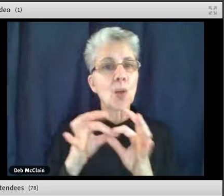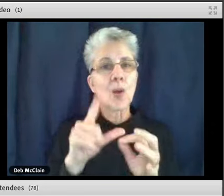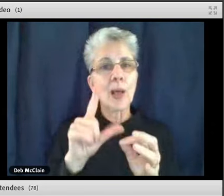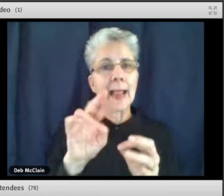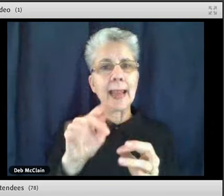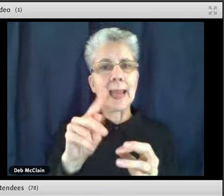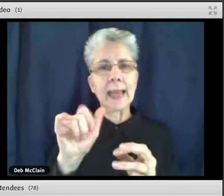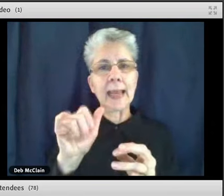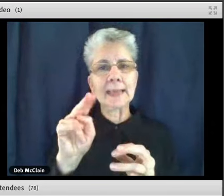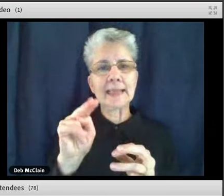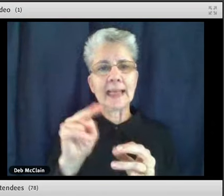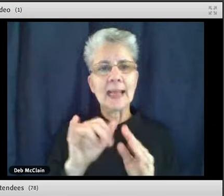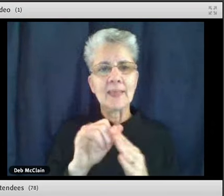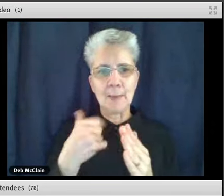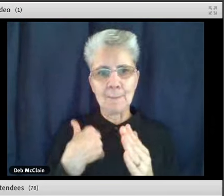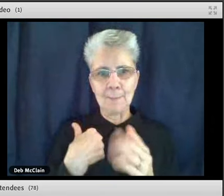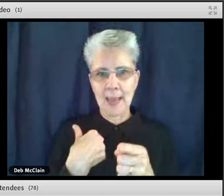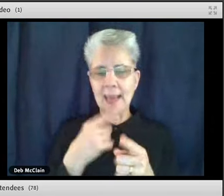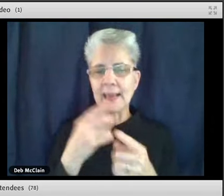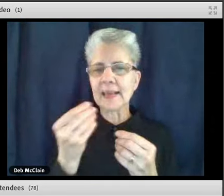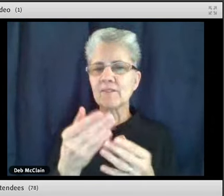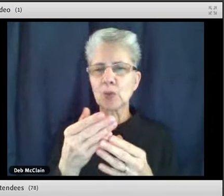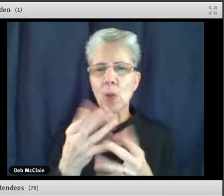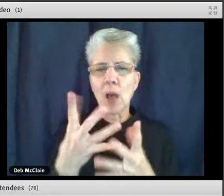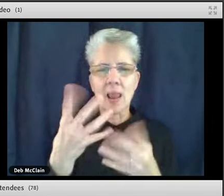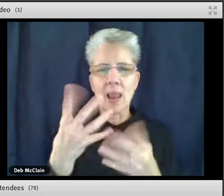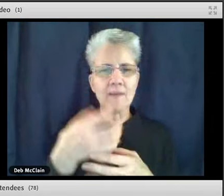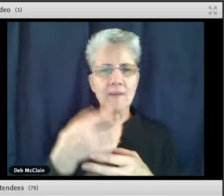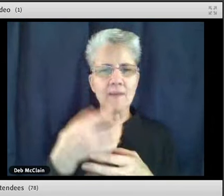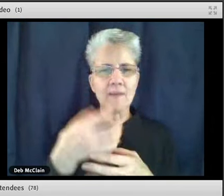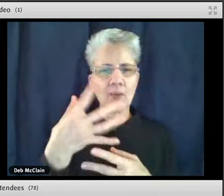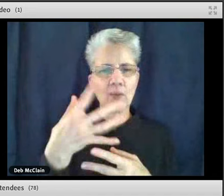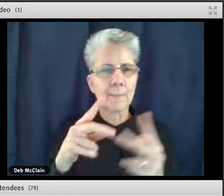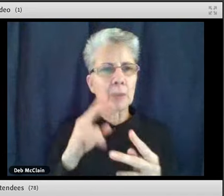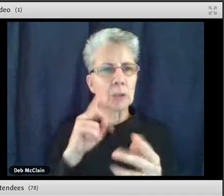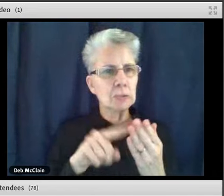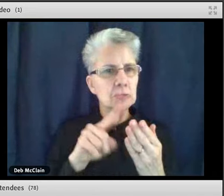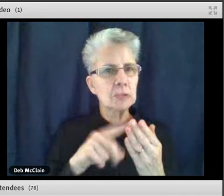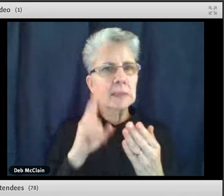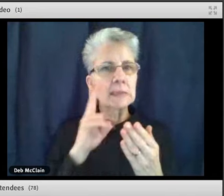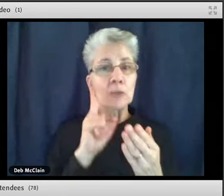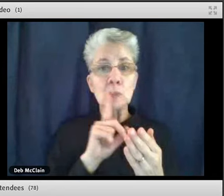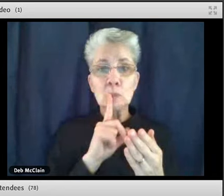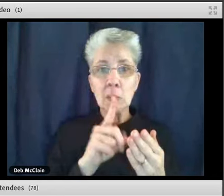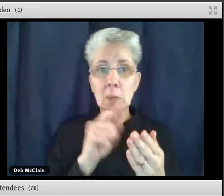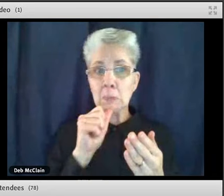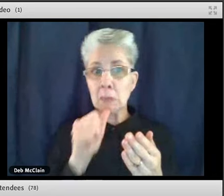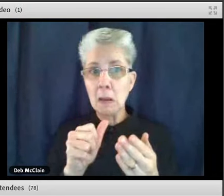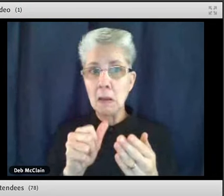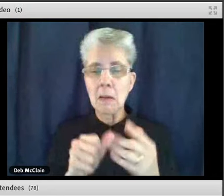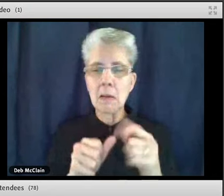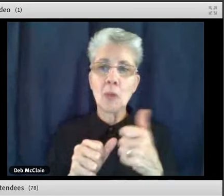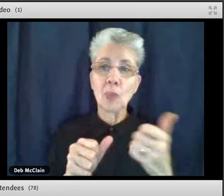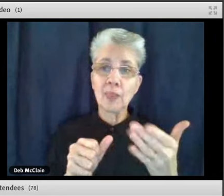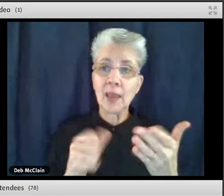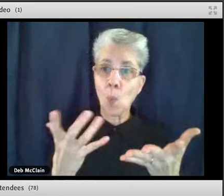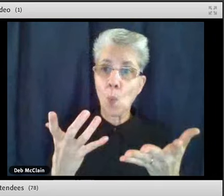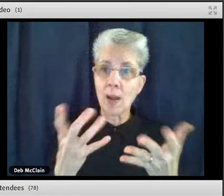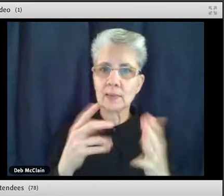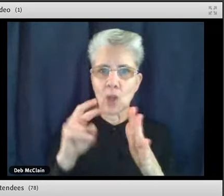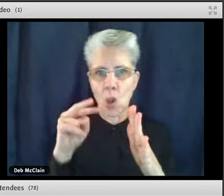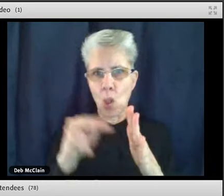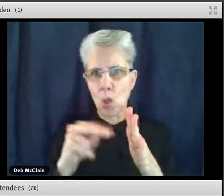a view of the mountains in Wetumpka, Alabama. So you can probably guess what's true and what's not. These are two places you can go. The Weather Underground has